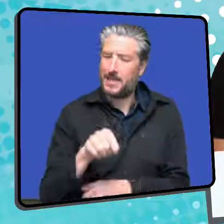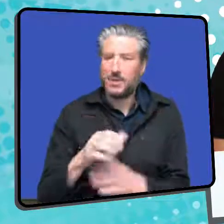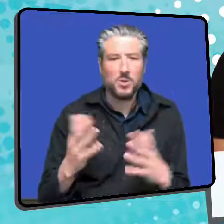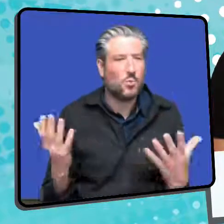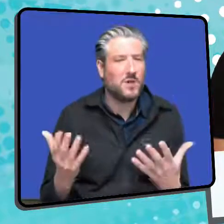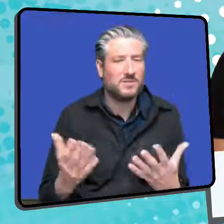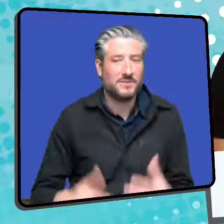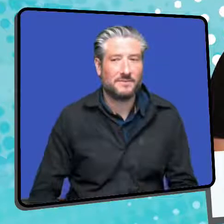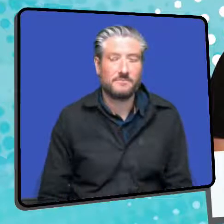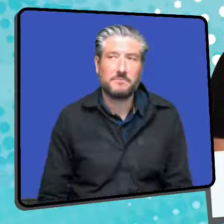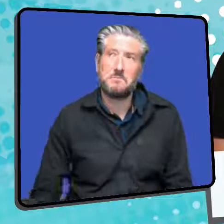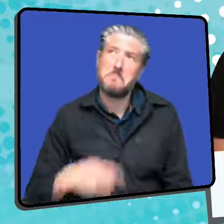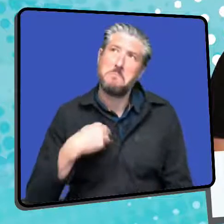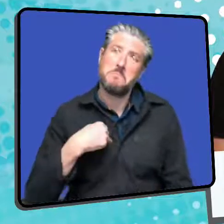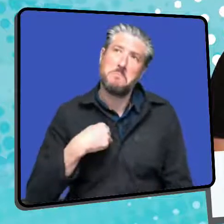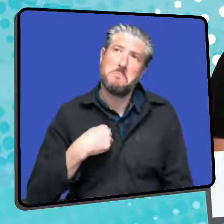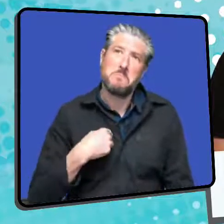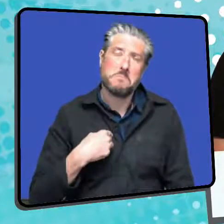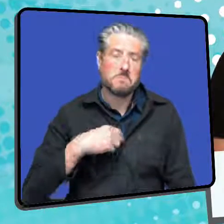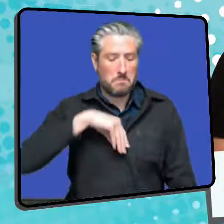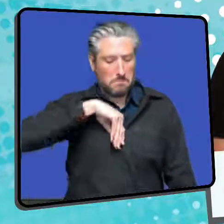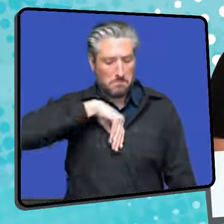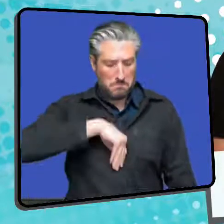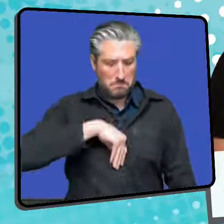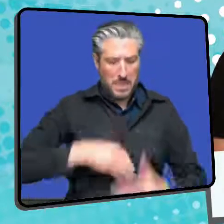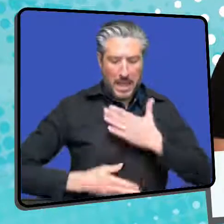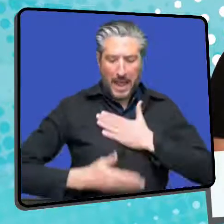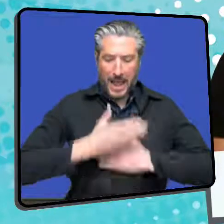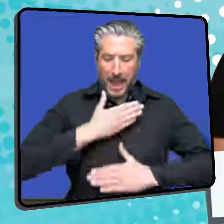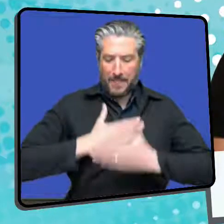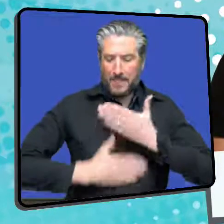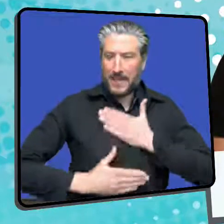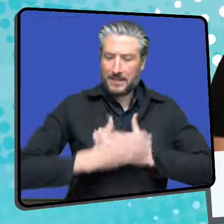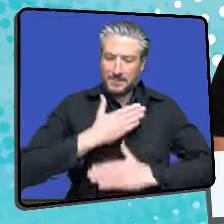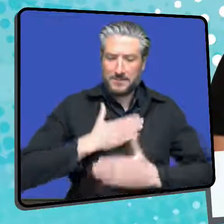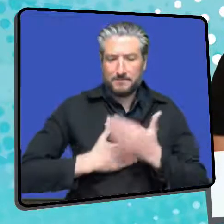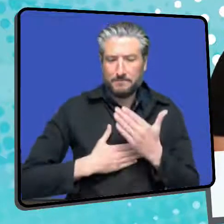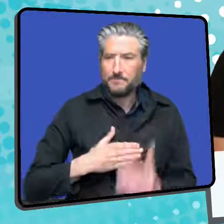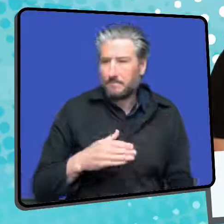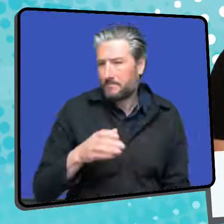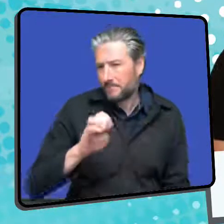Ethics. Oh, good